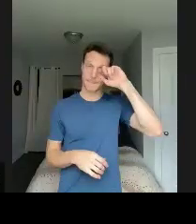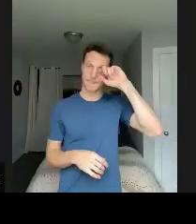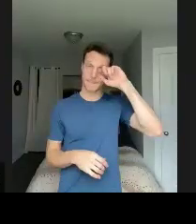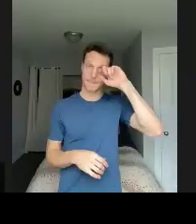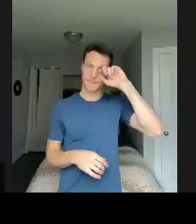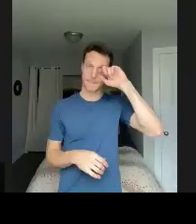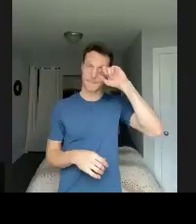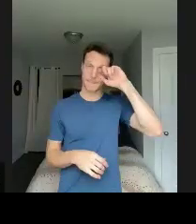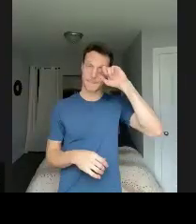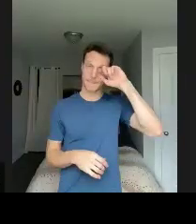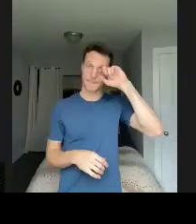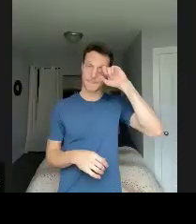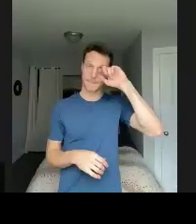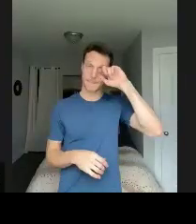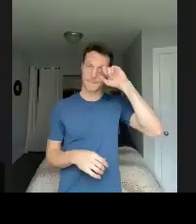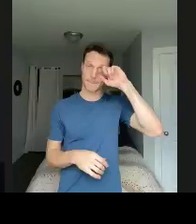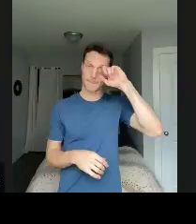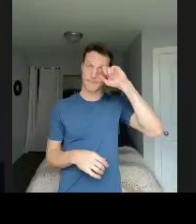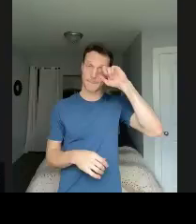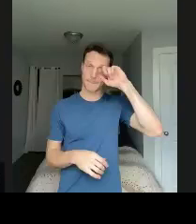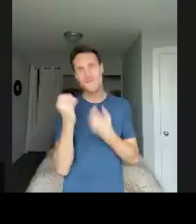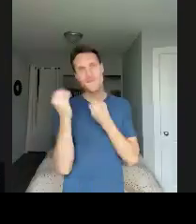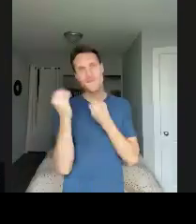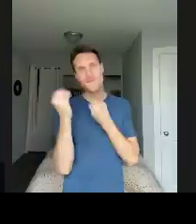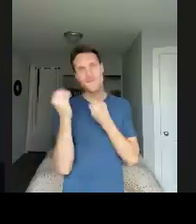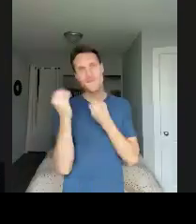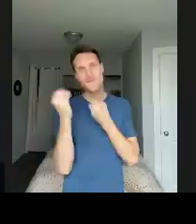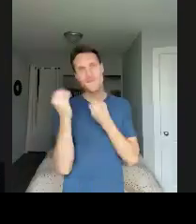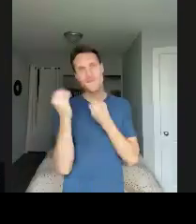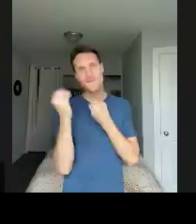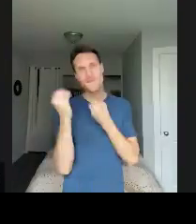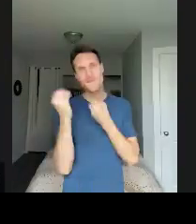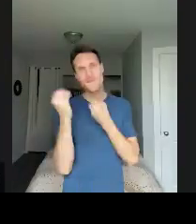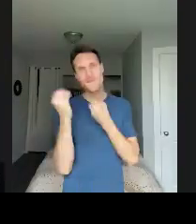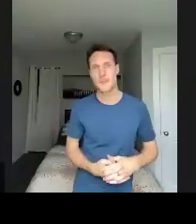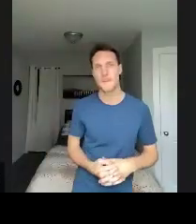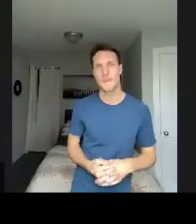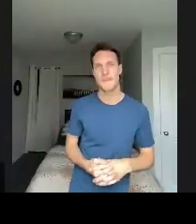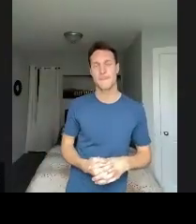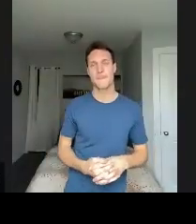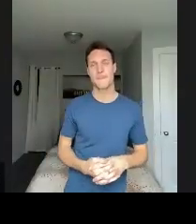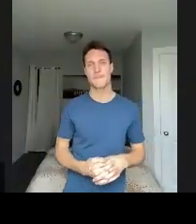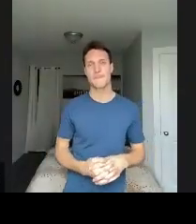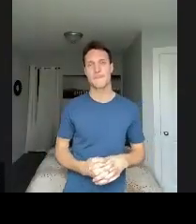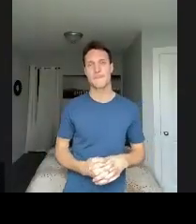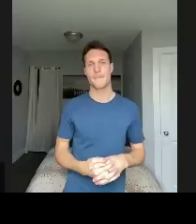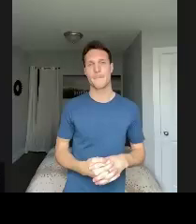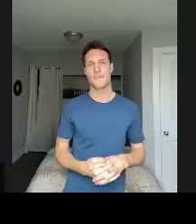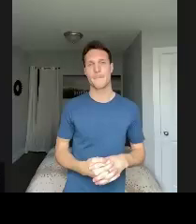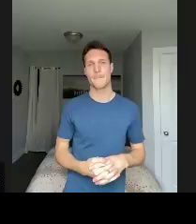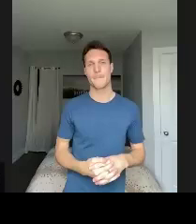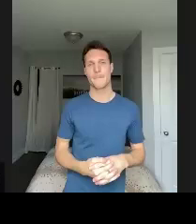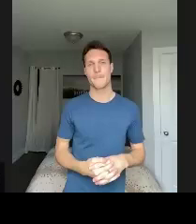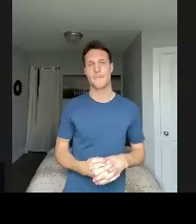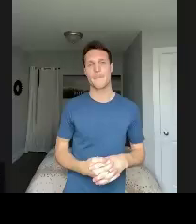available. We currently are reviewing bids for mobile crisis RFP for individuals who living